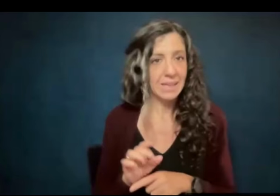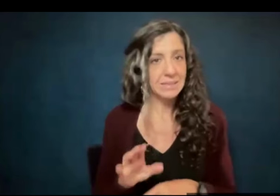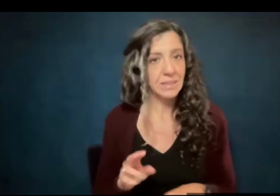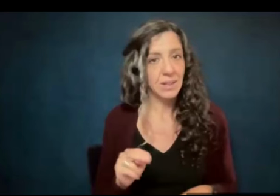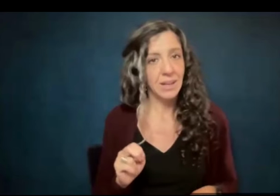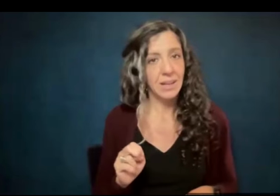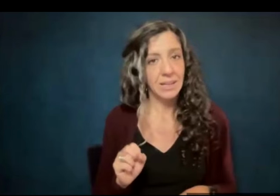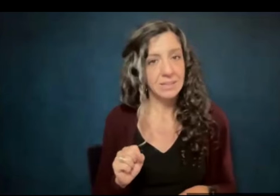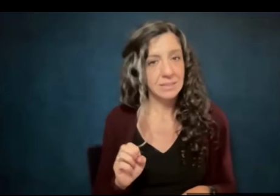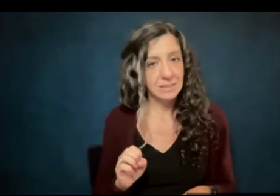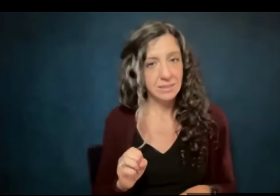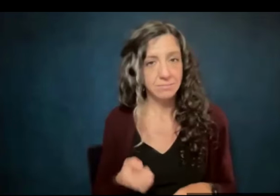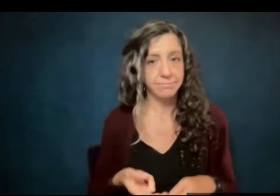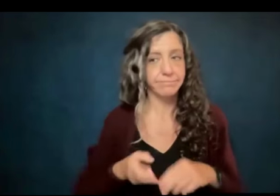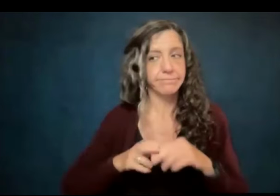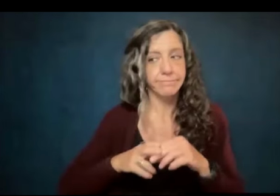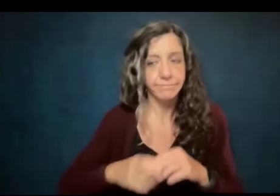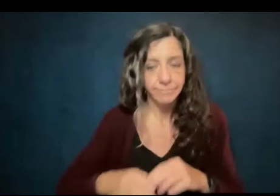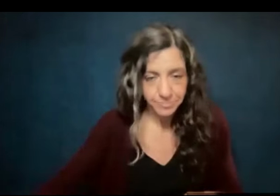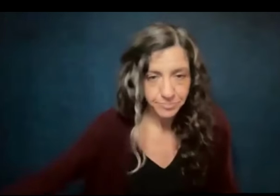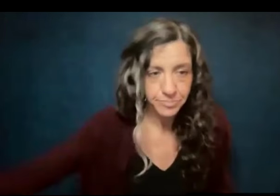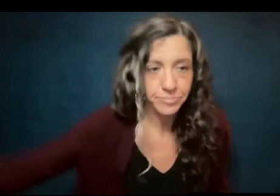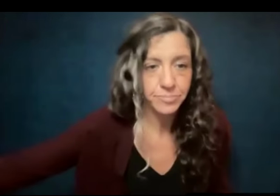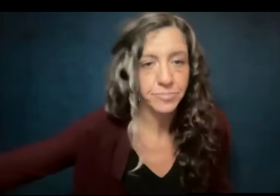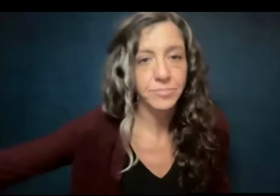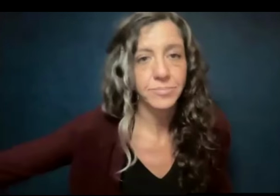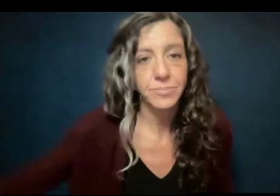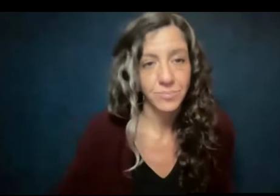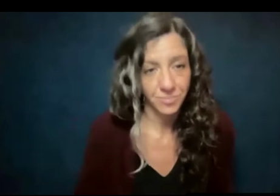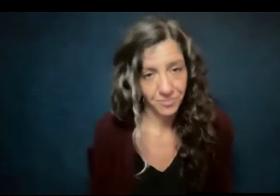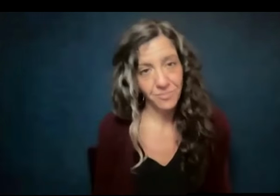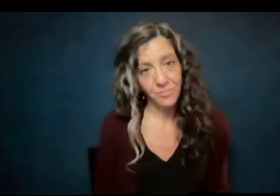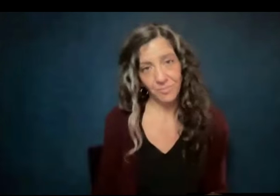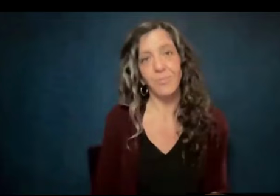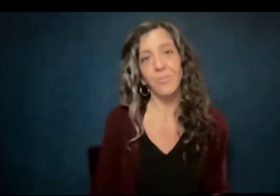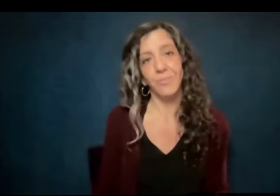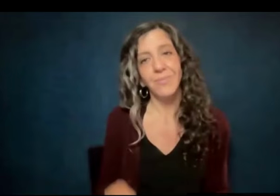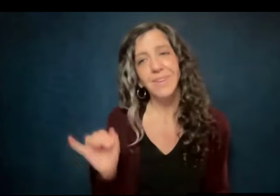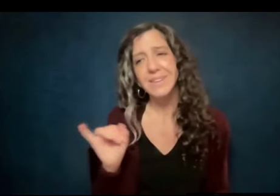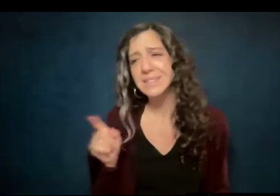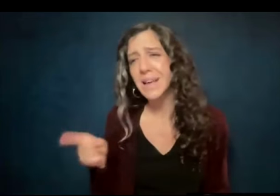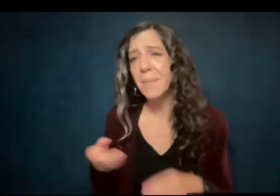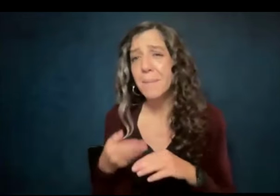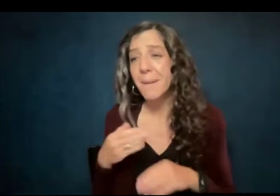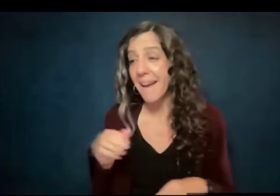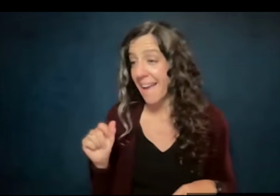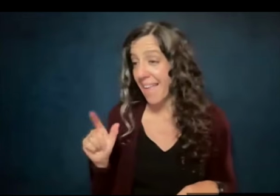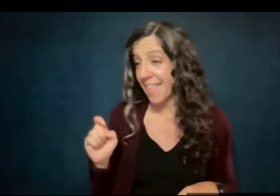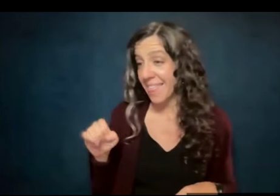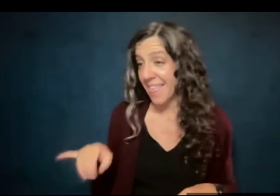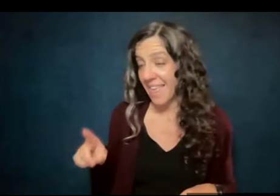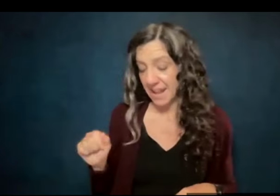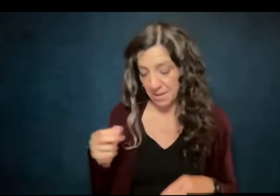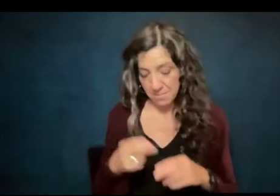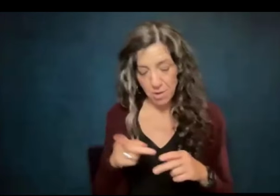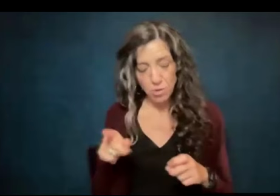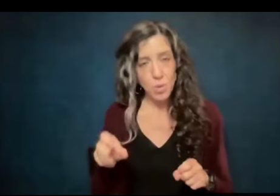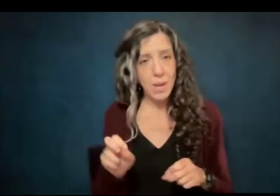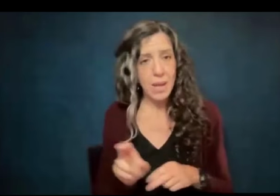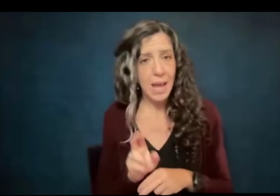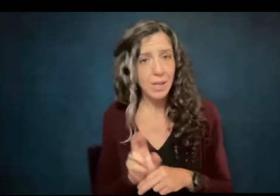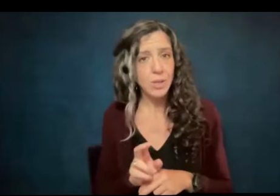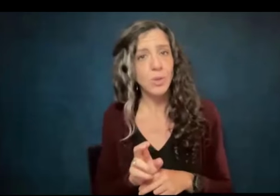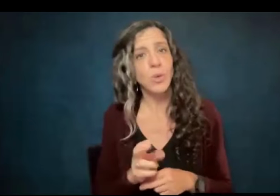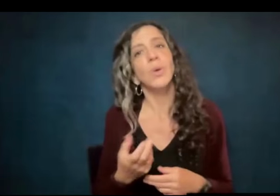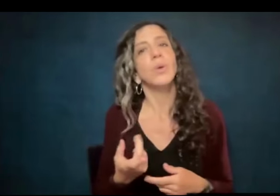from self-employment goes up. So as Aleida told you, you can use that student earned income exclusion. And we've got